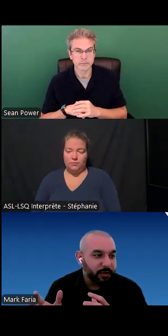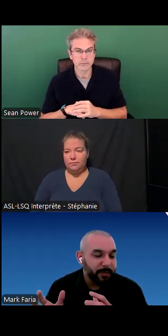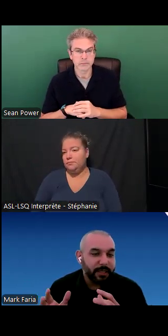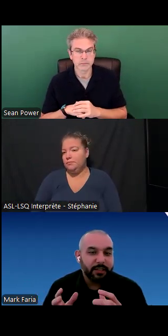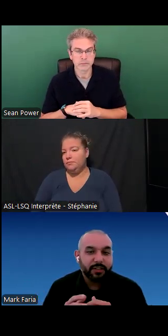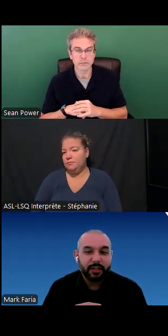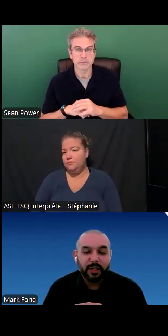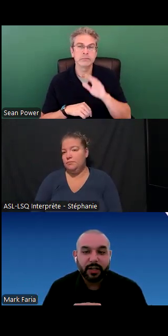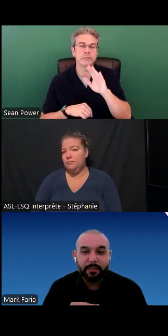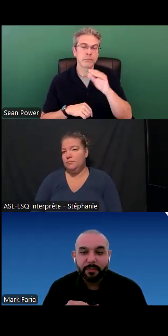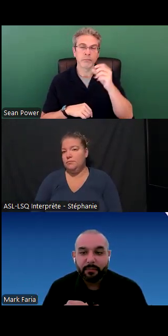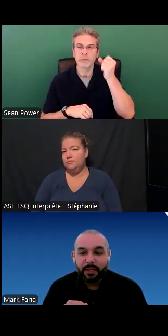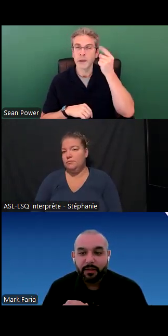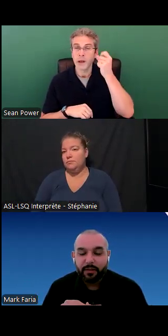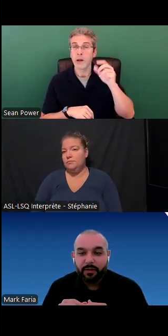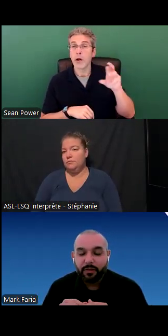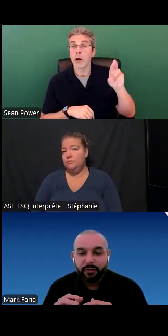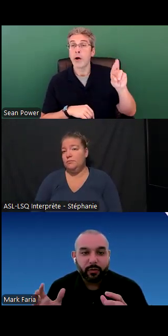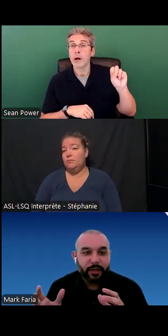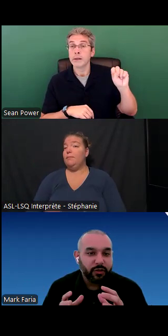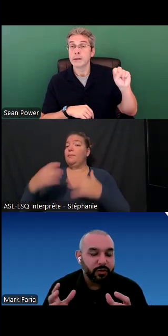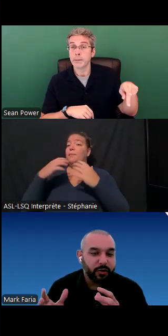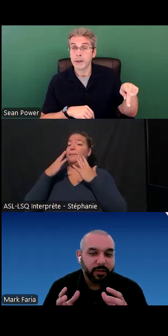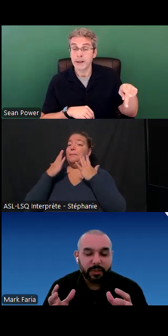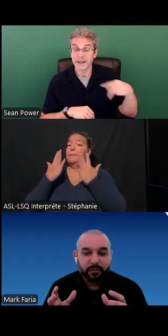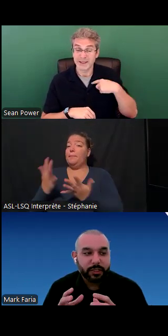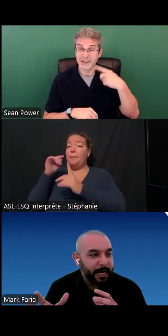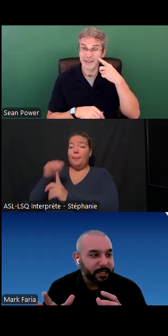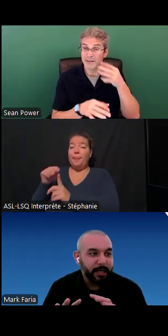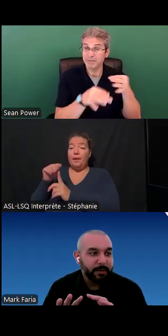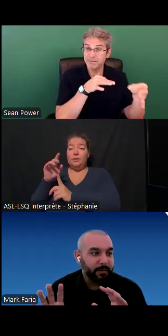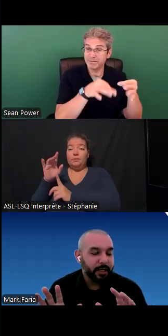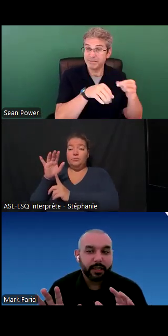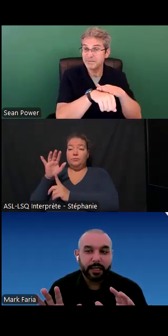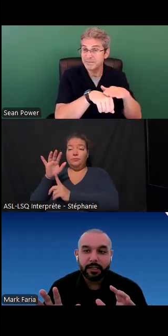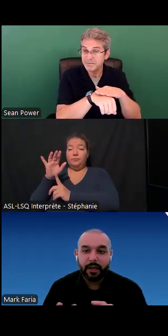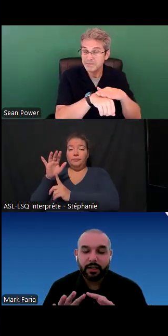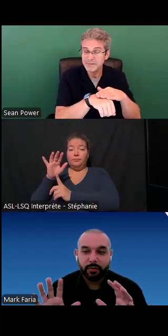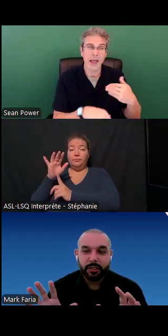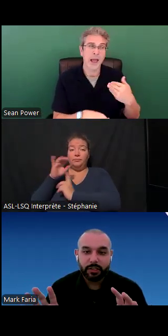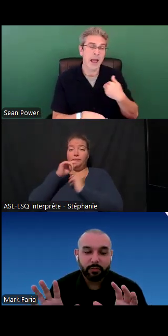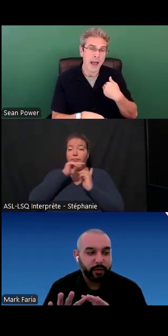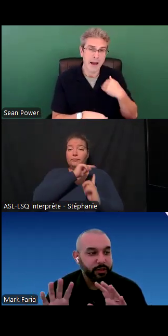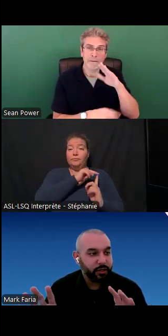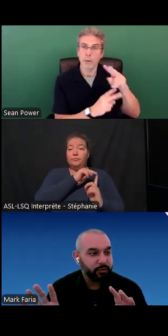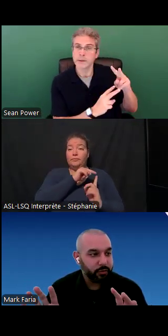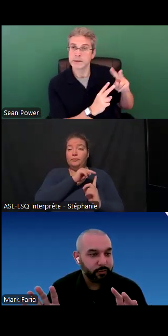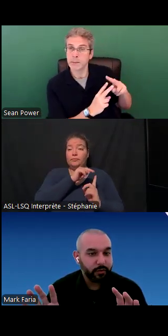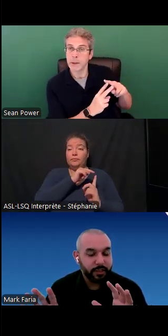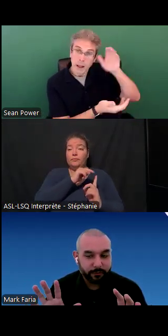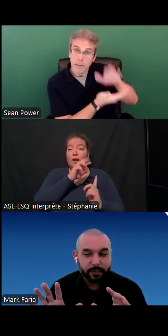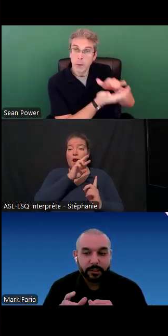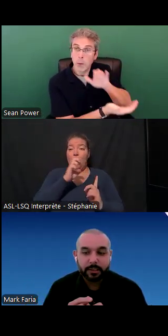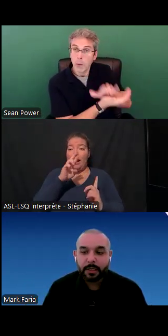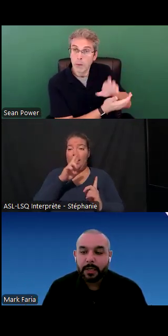spousal RSPs. There's different ways you can use RSPs for tax planning, but I'm not going to get into that. I just wanted to provide a general overview